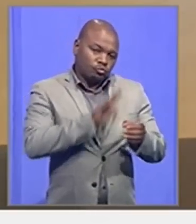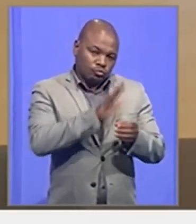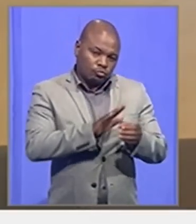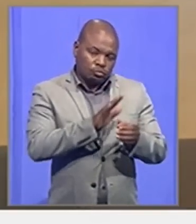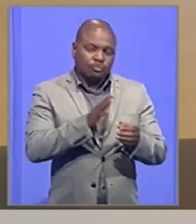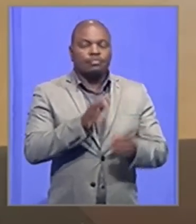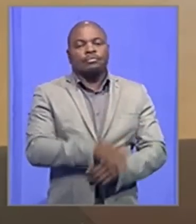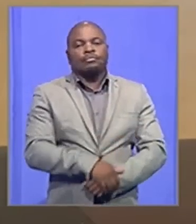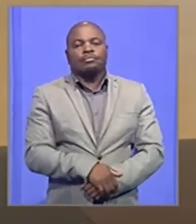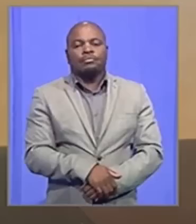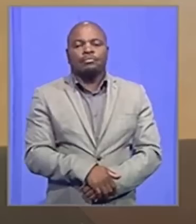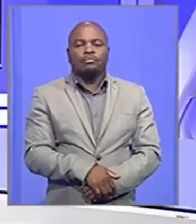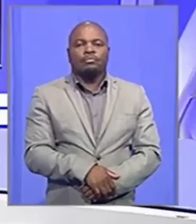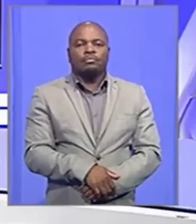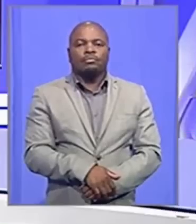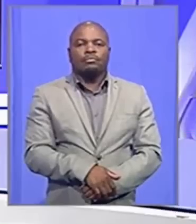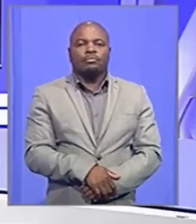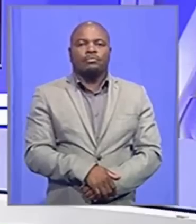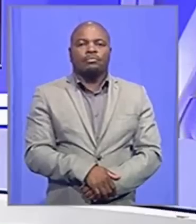deceased.